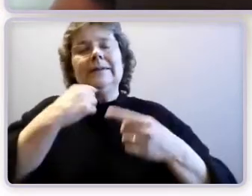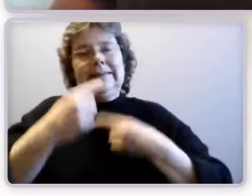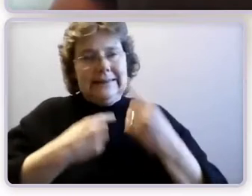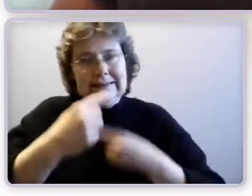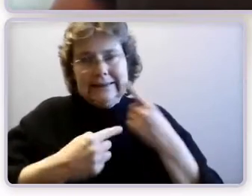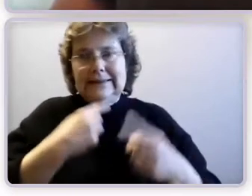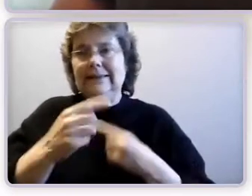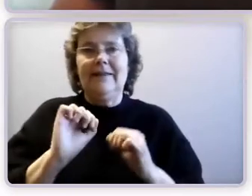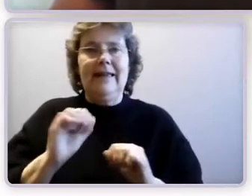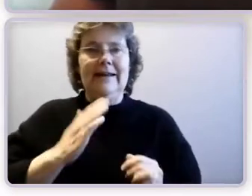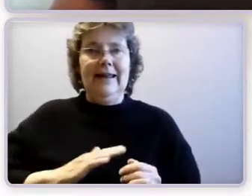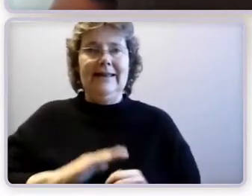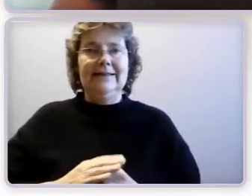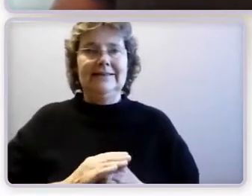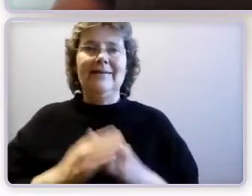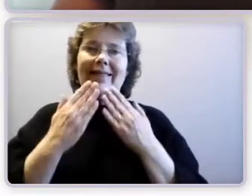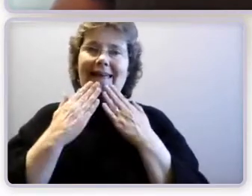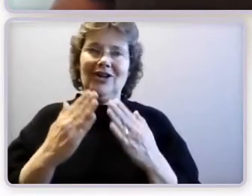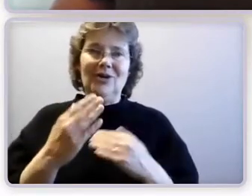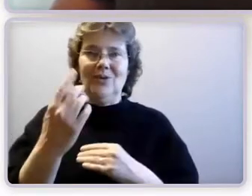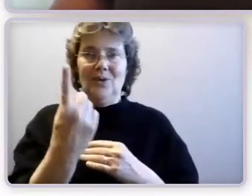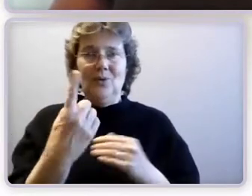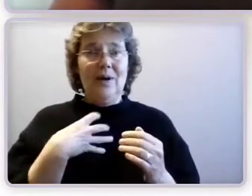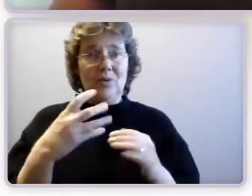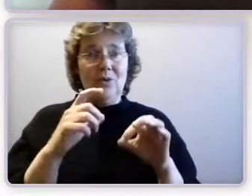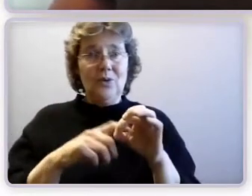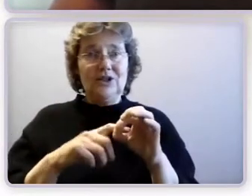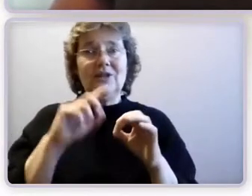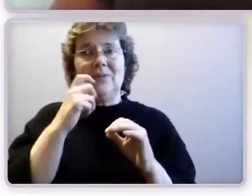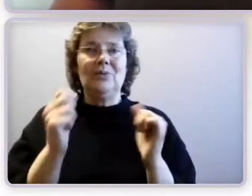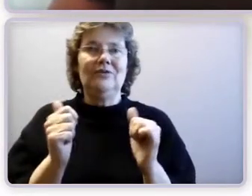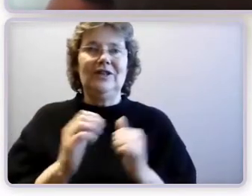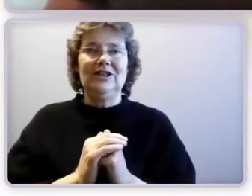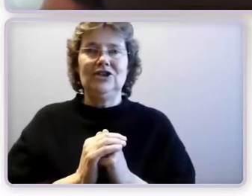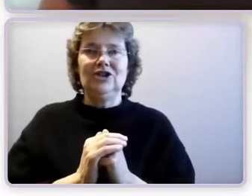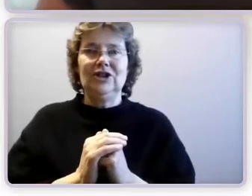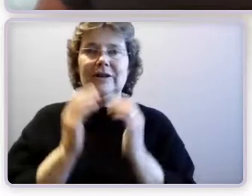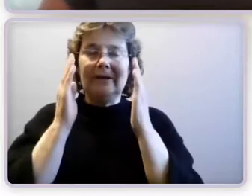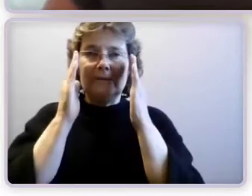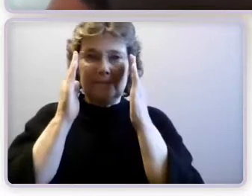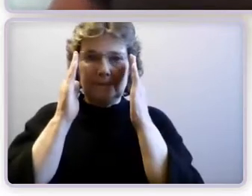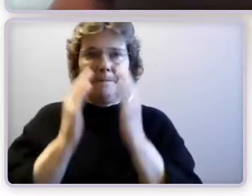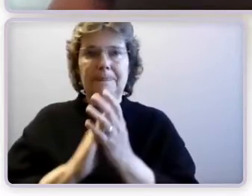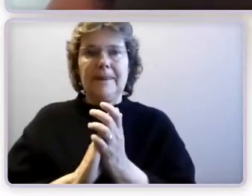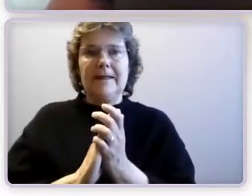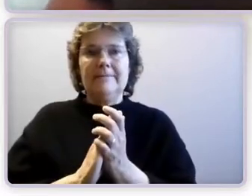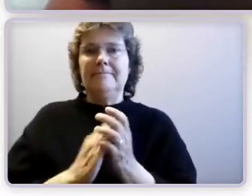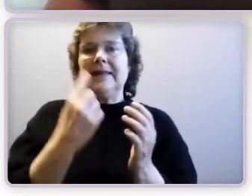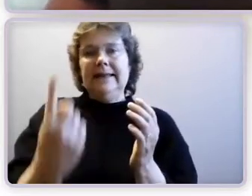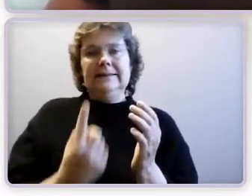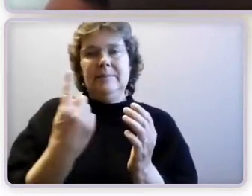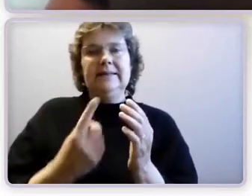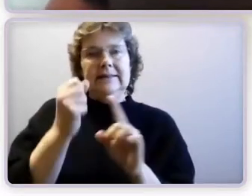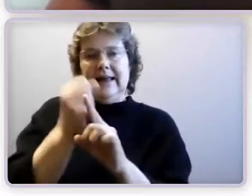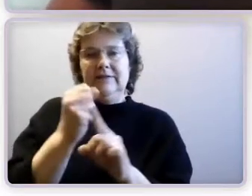Thank you. I think we'll go one more question and then we'll wrap up. Traditionally, independent advocacy services have referred issues